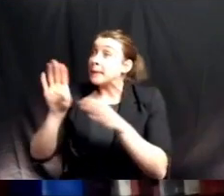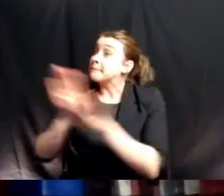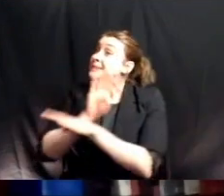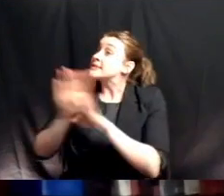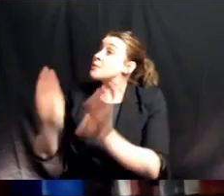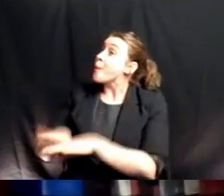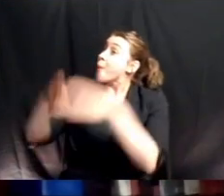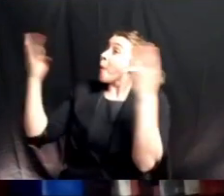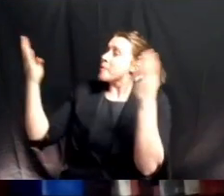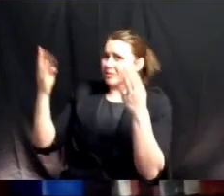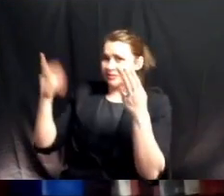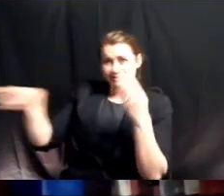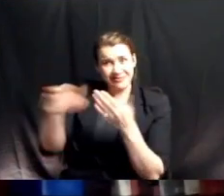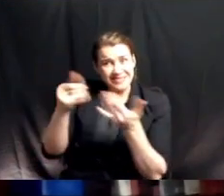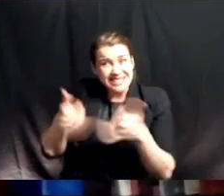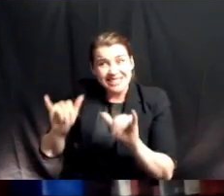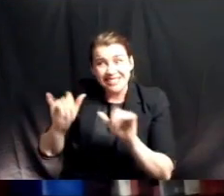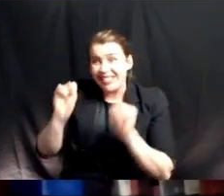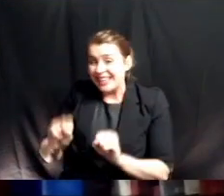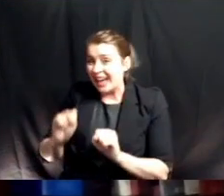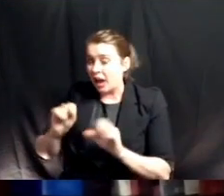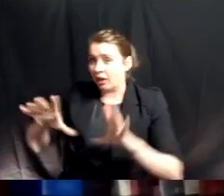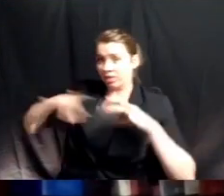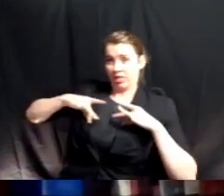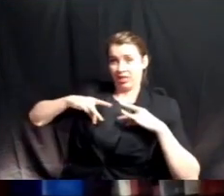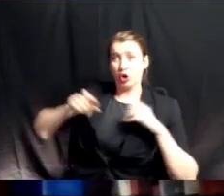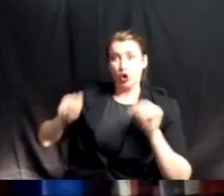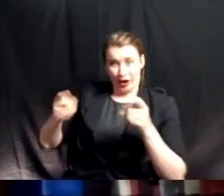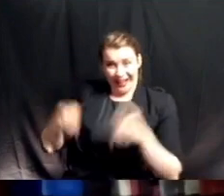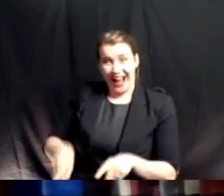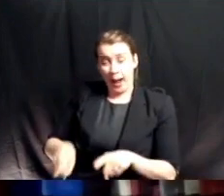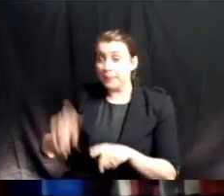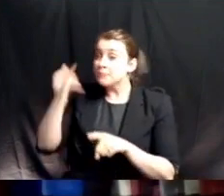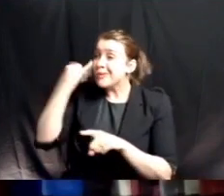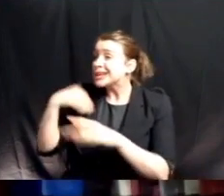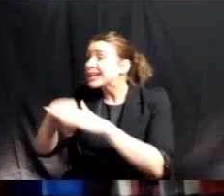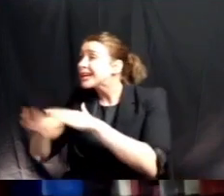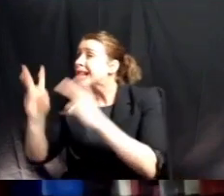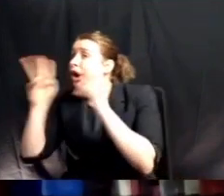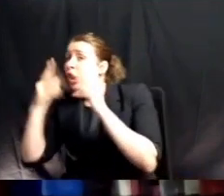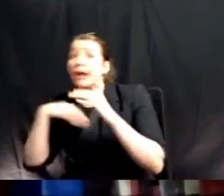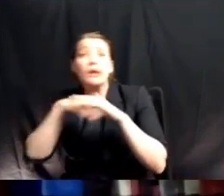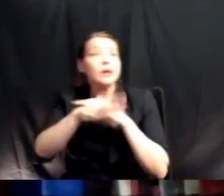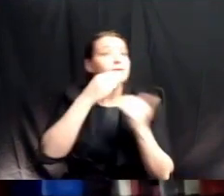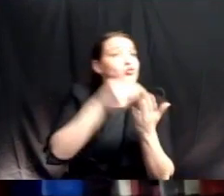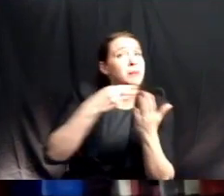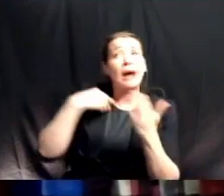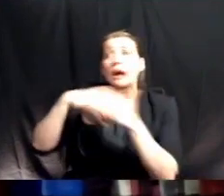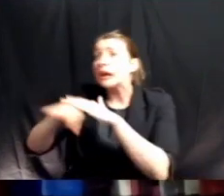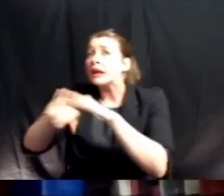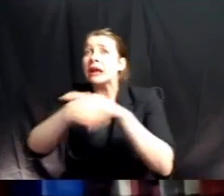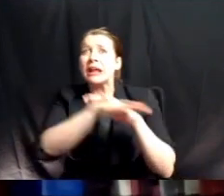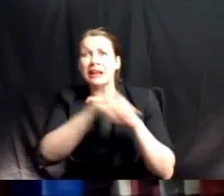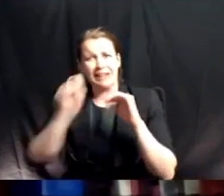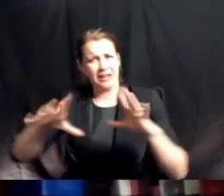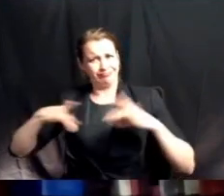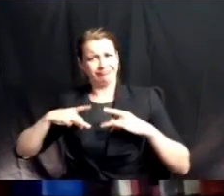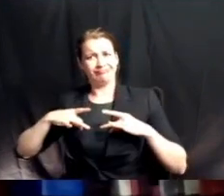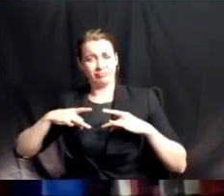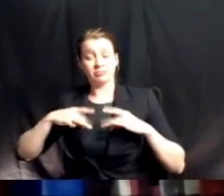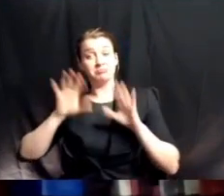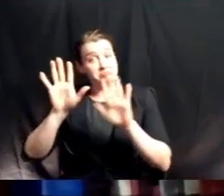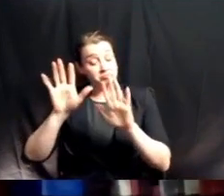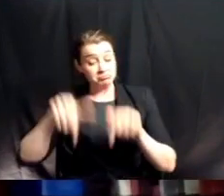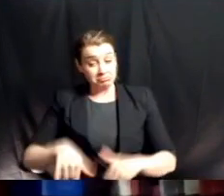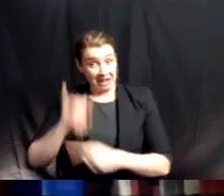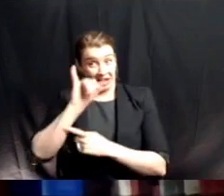risk going into places of contracting it. Having said that, look, we're following the metrics for the state of